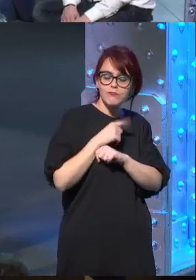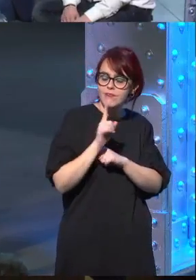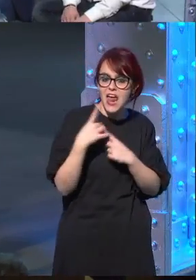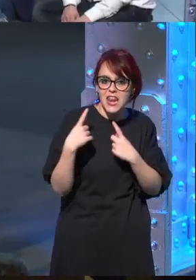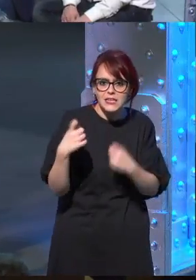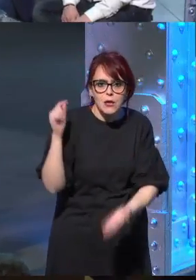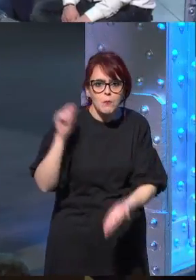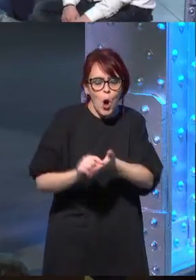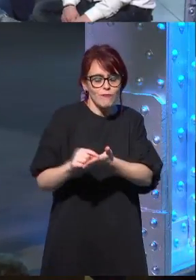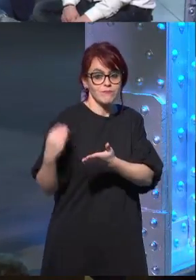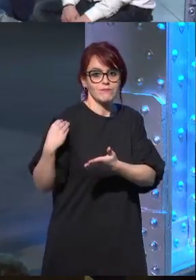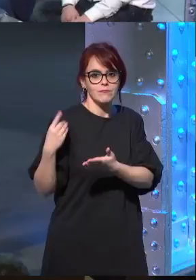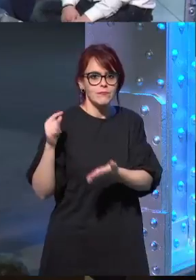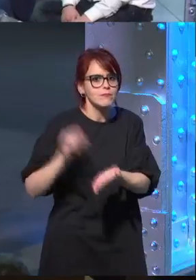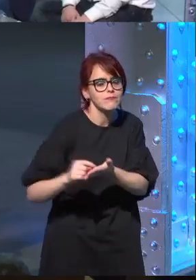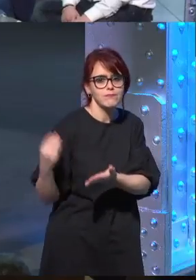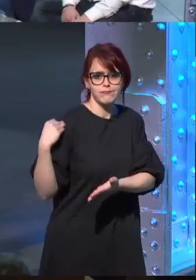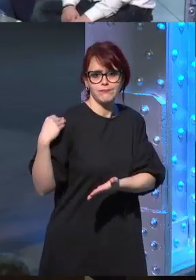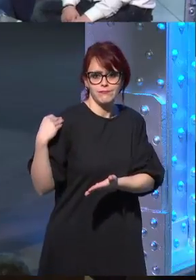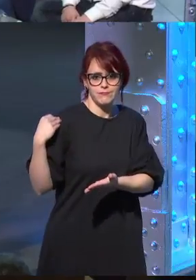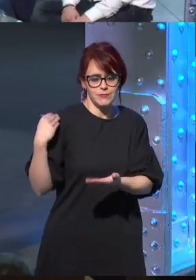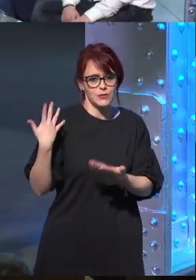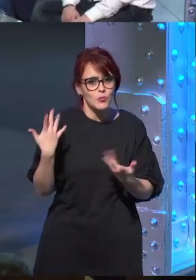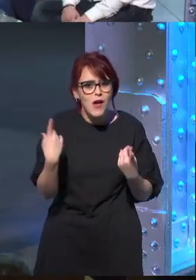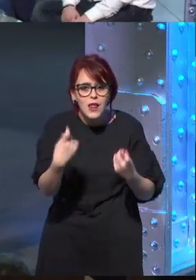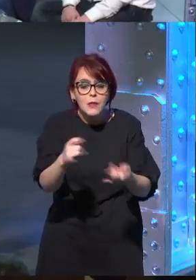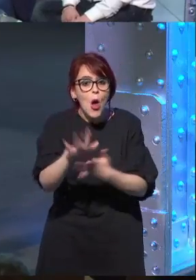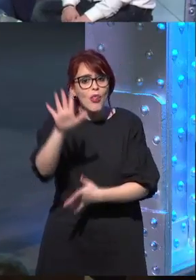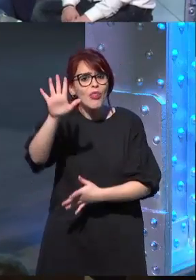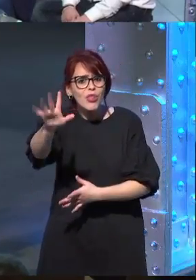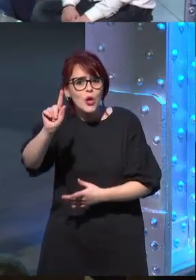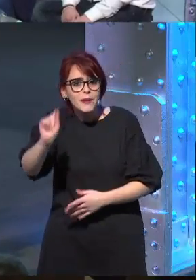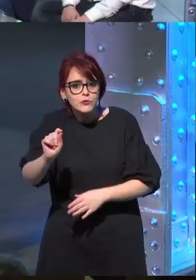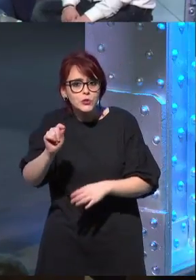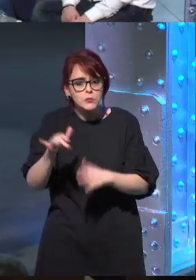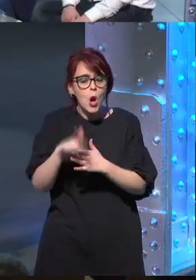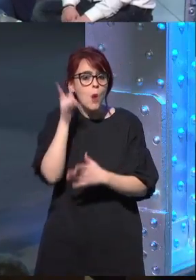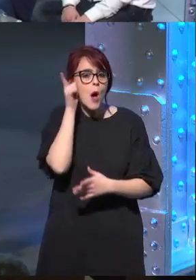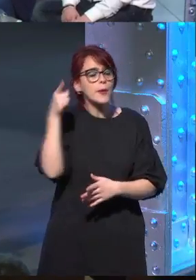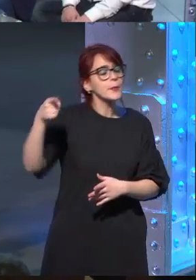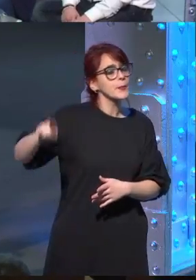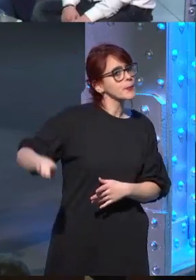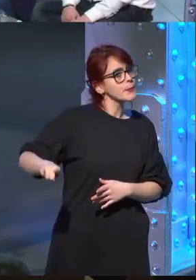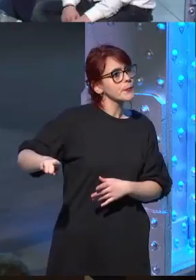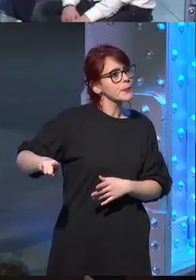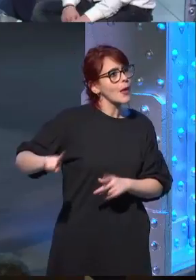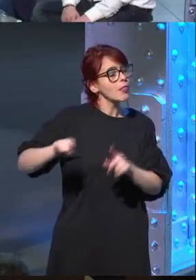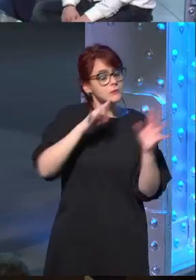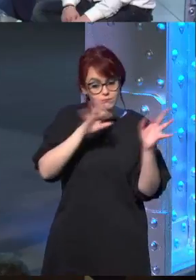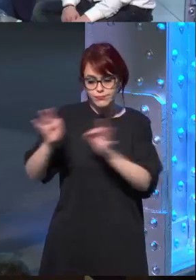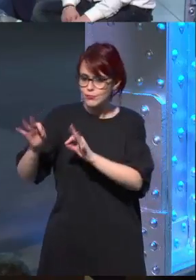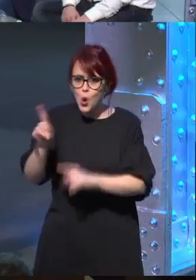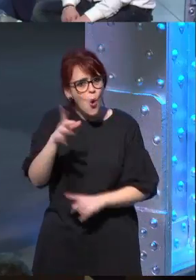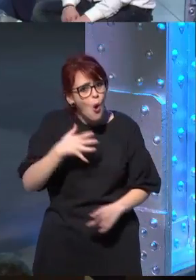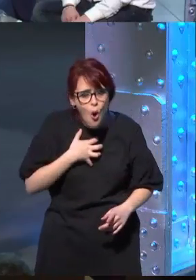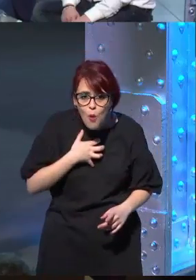students. They cannot wait for a prize in the long term or in the middle term. They need it immediately. They cannot wait for 5